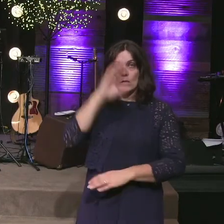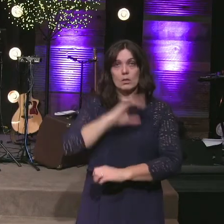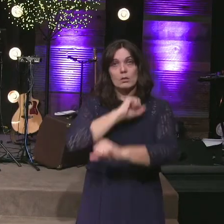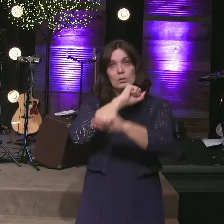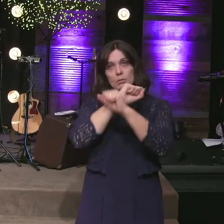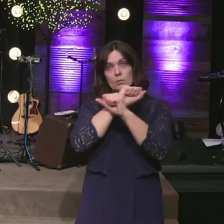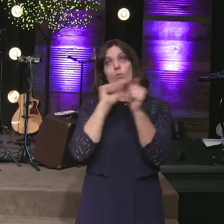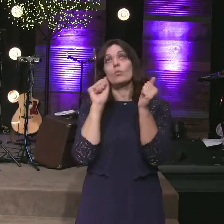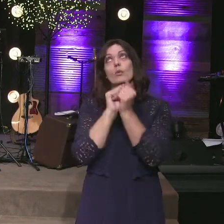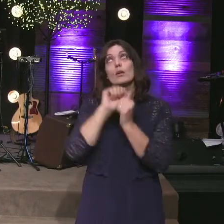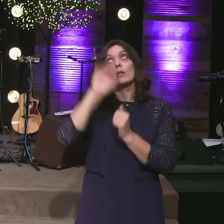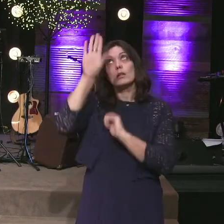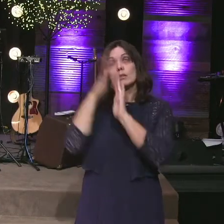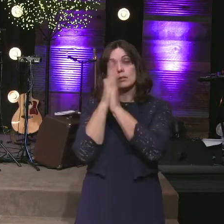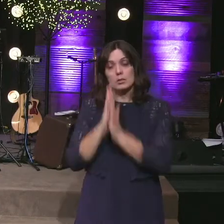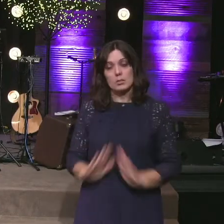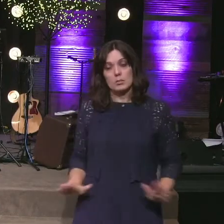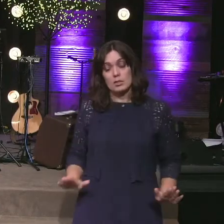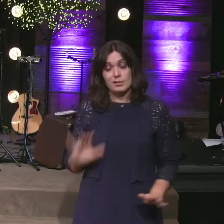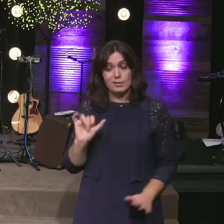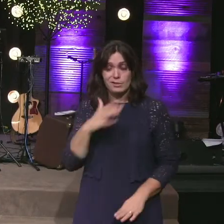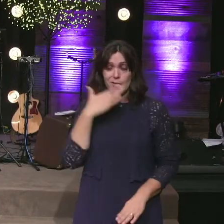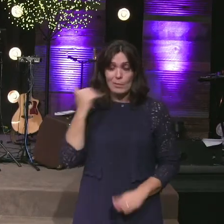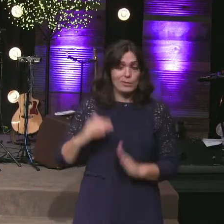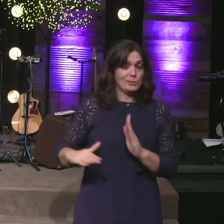of God. There is no better guard.